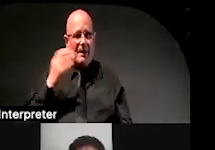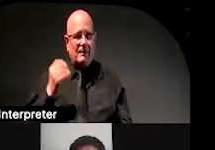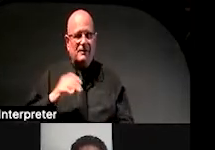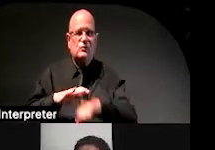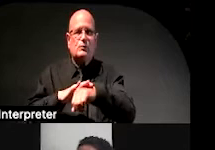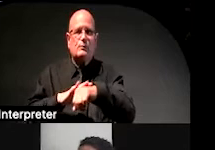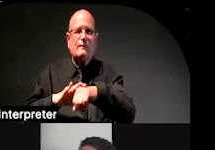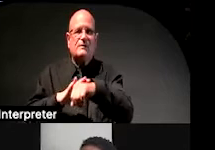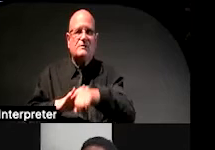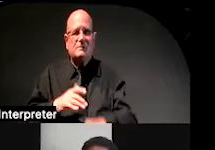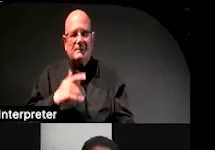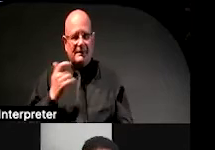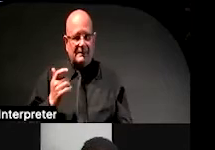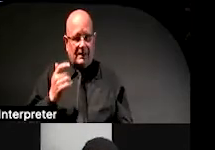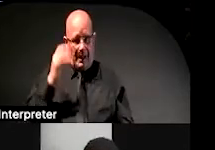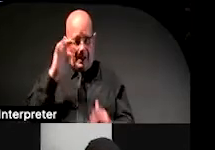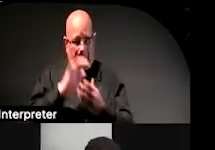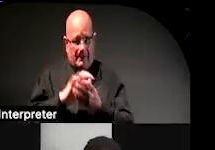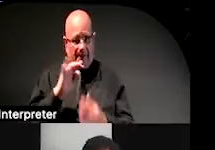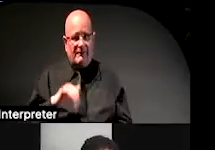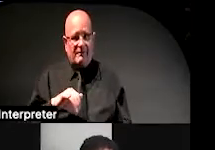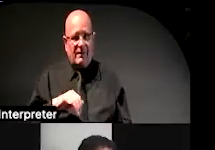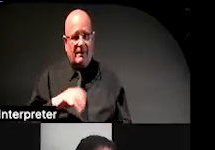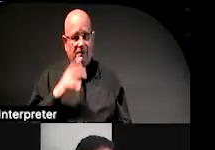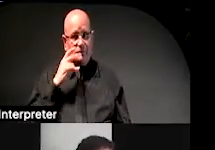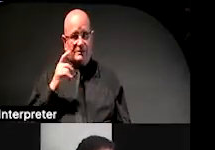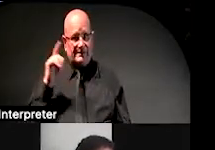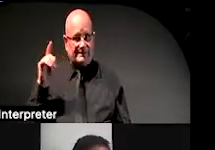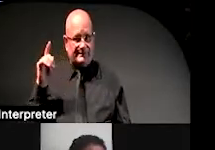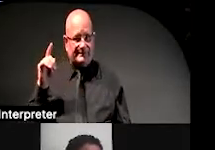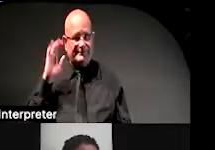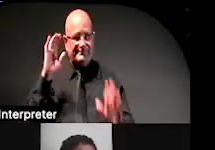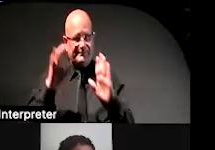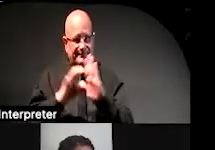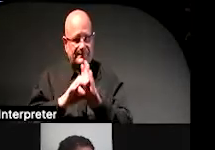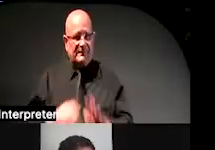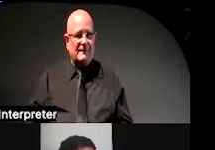superficial, because I believe, if you see here on the slides, we have the